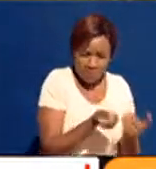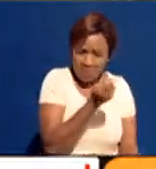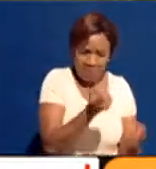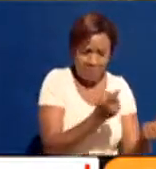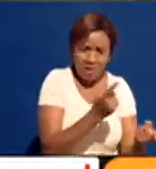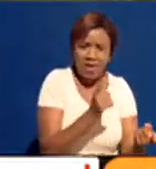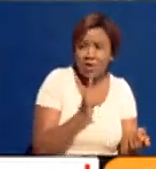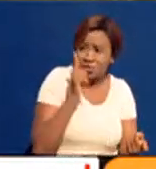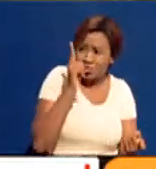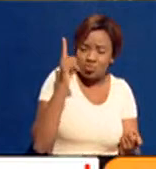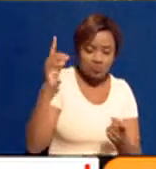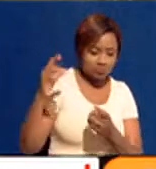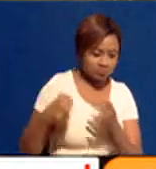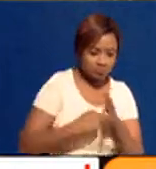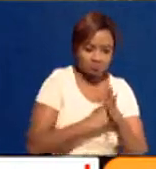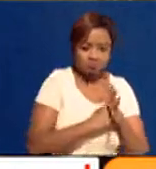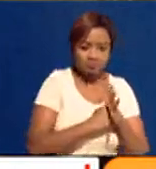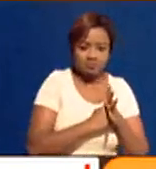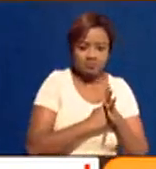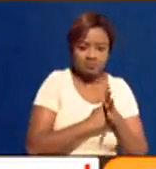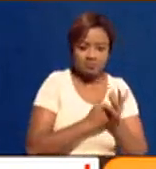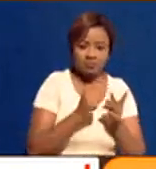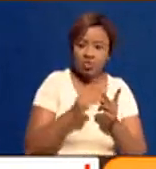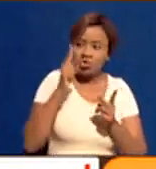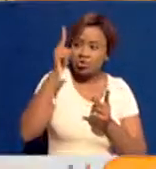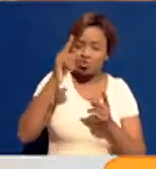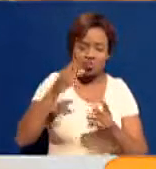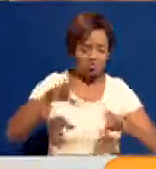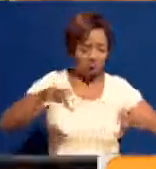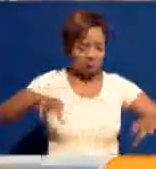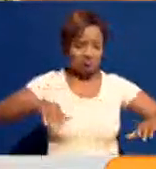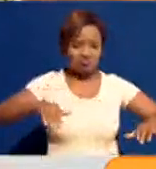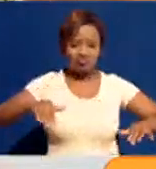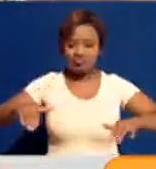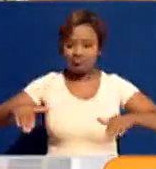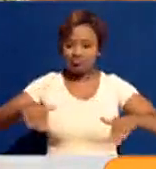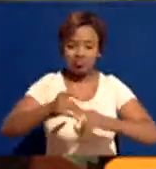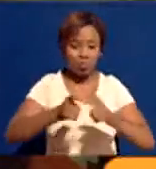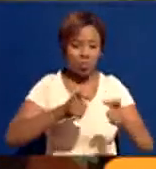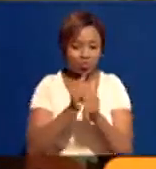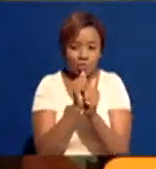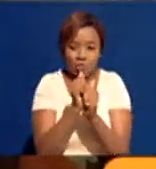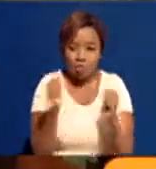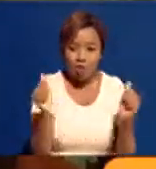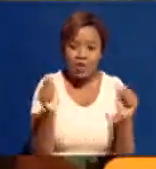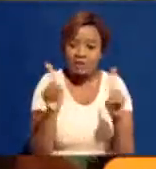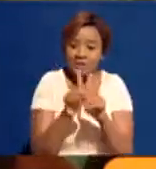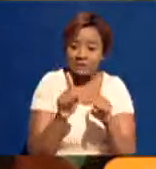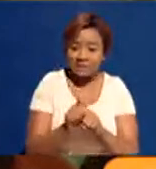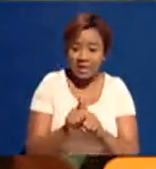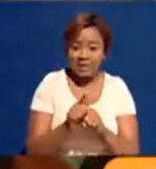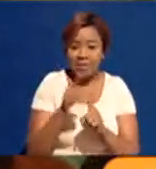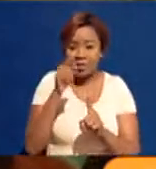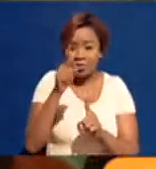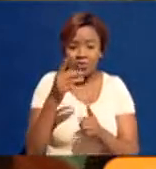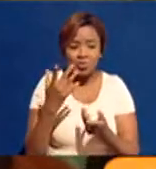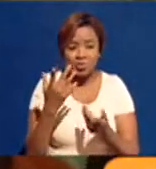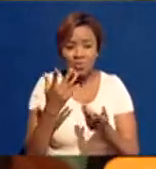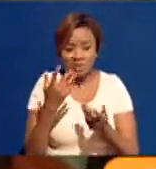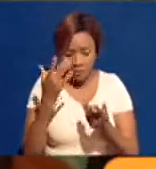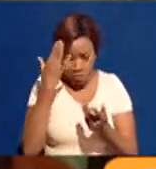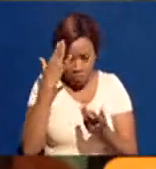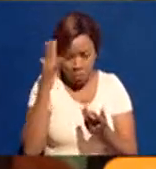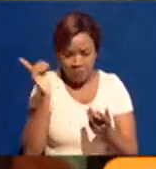you reign. You sit on the throne, O God. And even that which is hidden, you